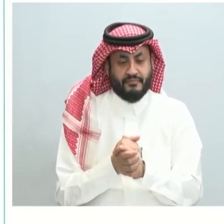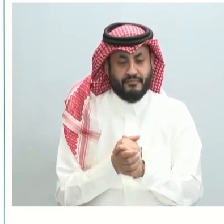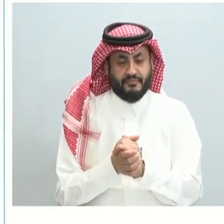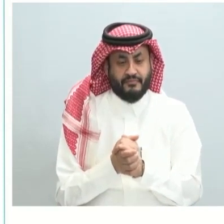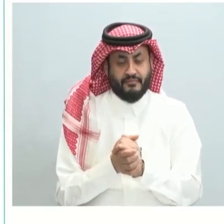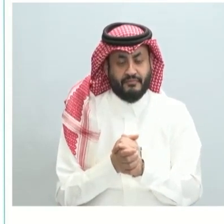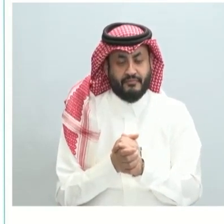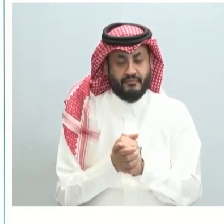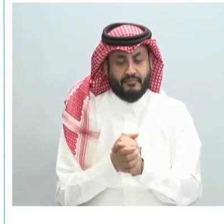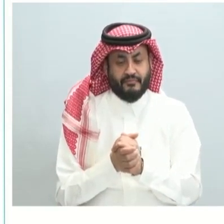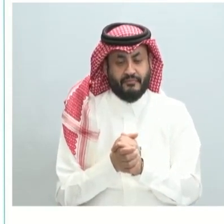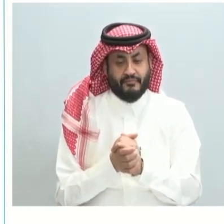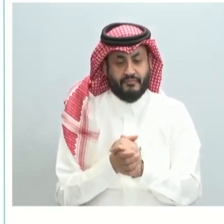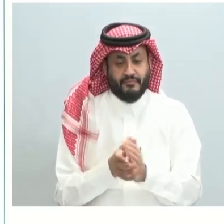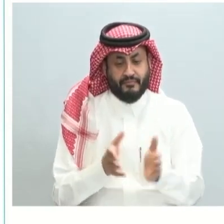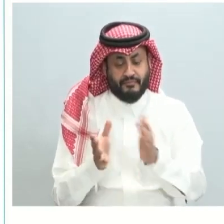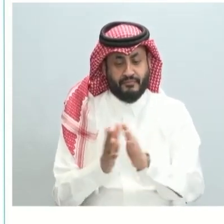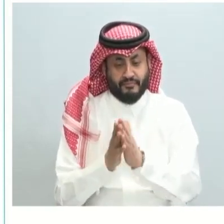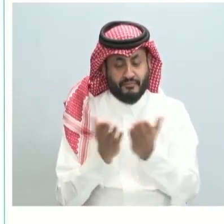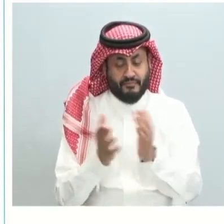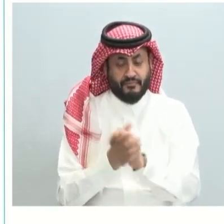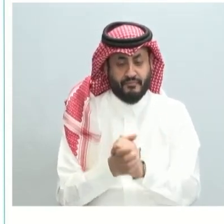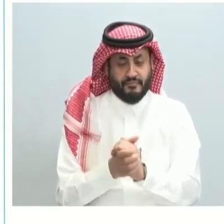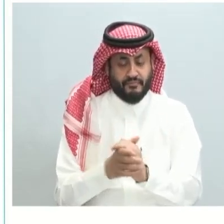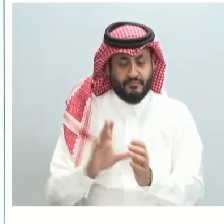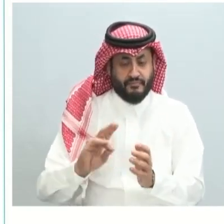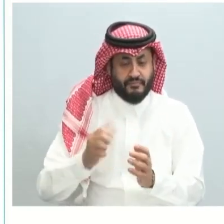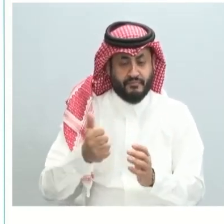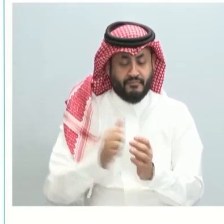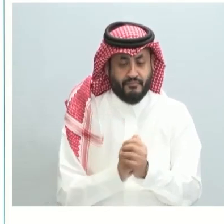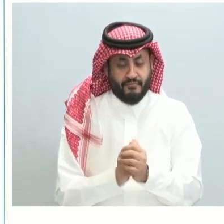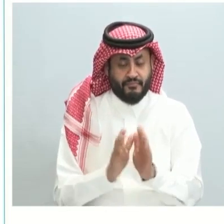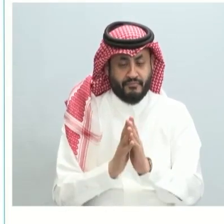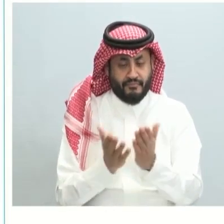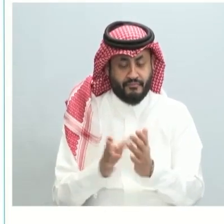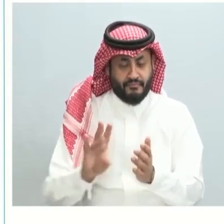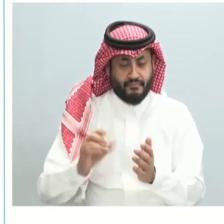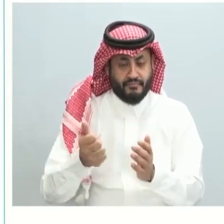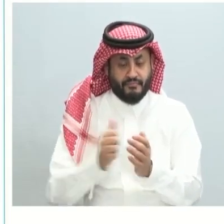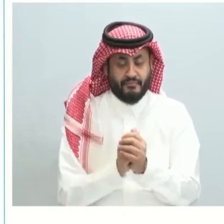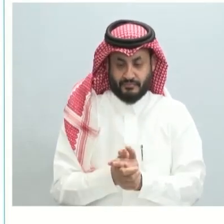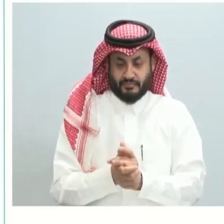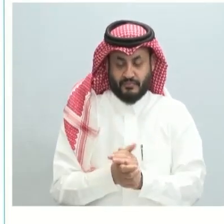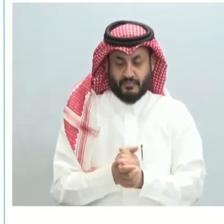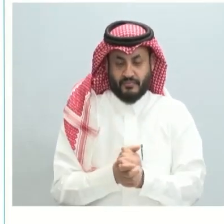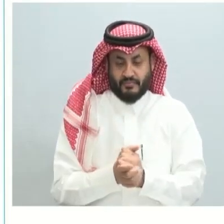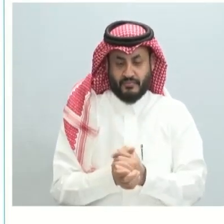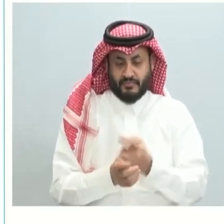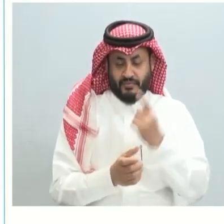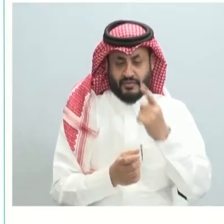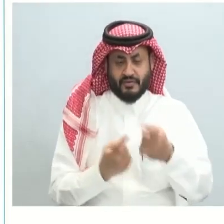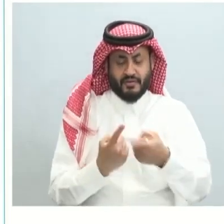Day. And to continue doing this, I would like you please to open your books on page 17. So the